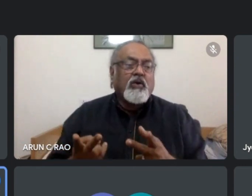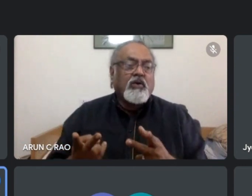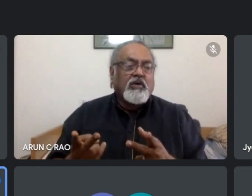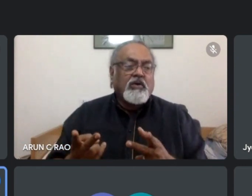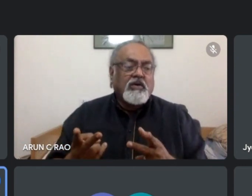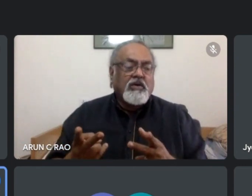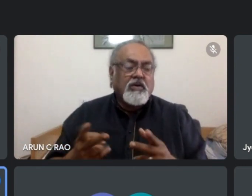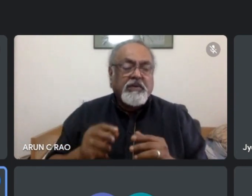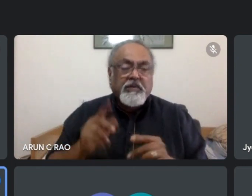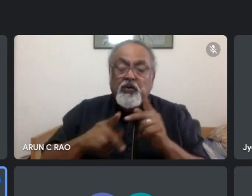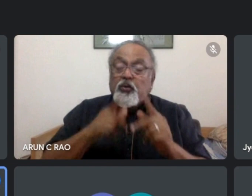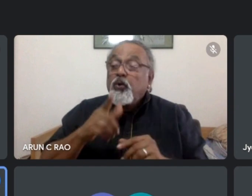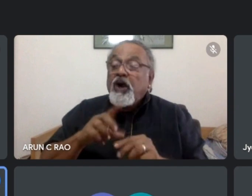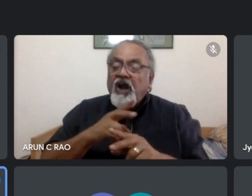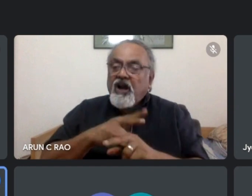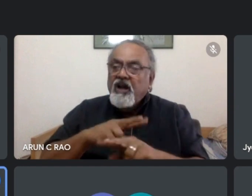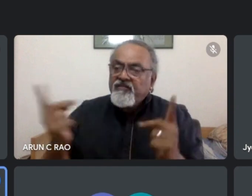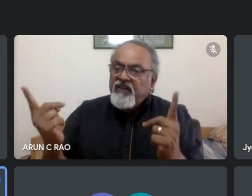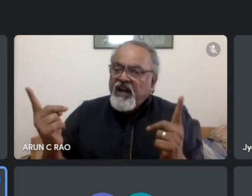So um,